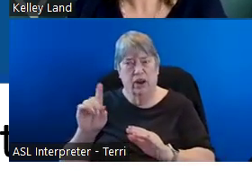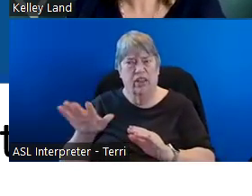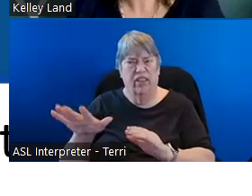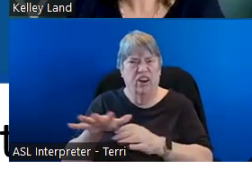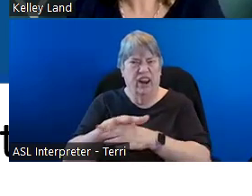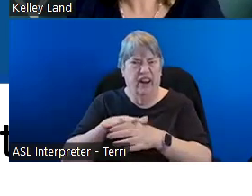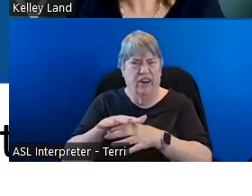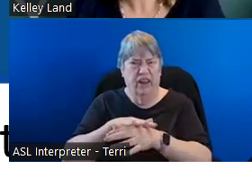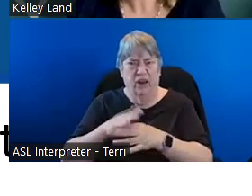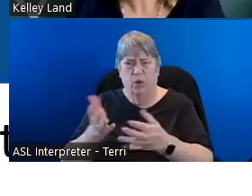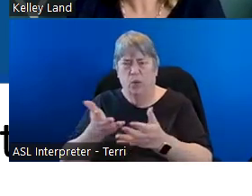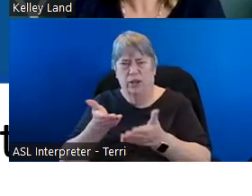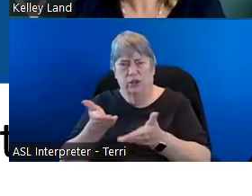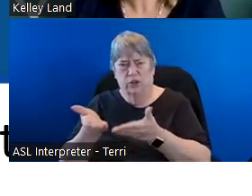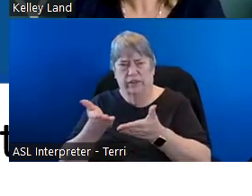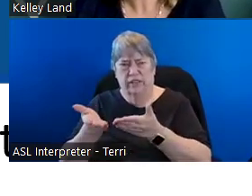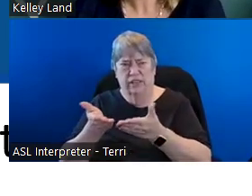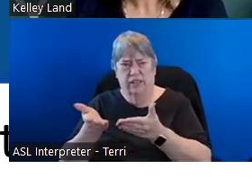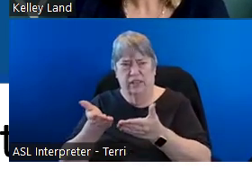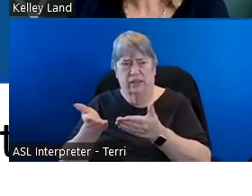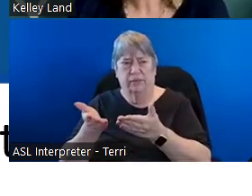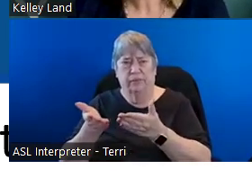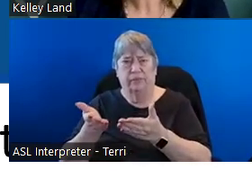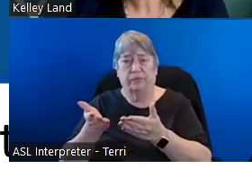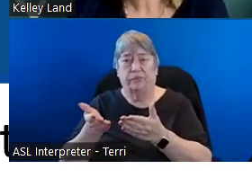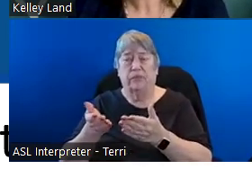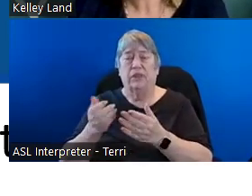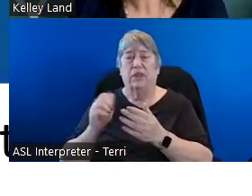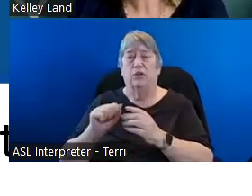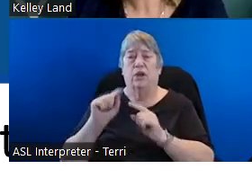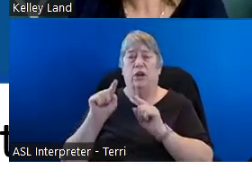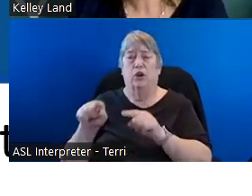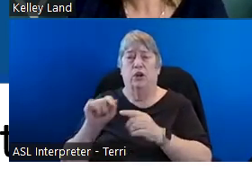what services will support the individuals you serve by going to that